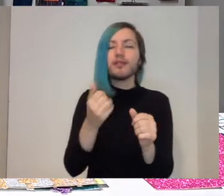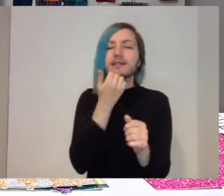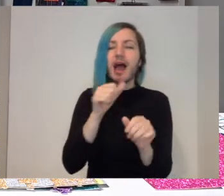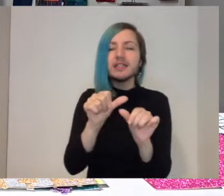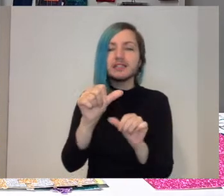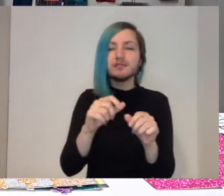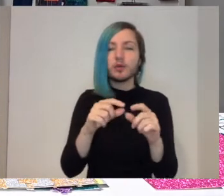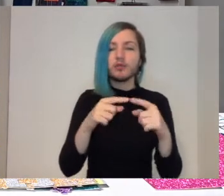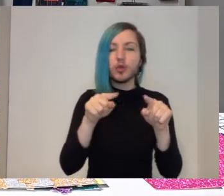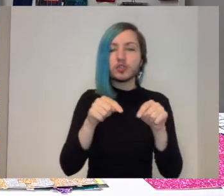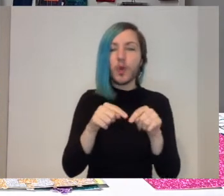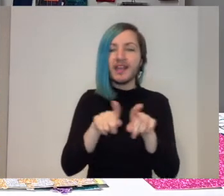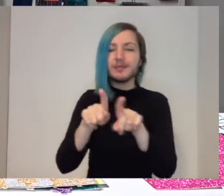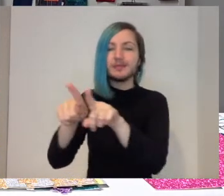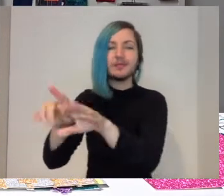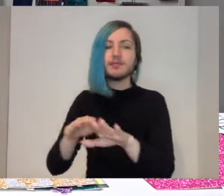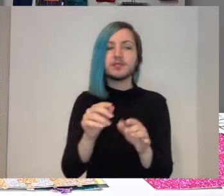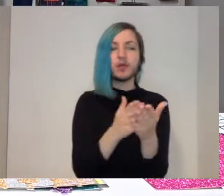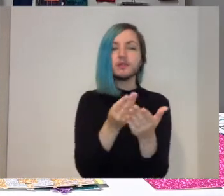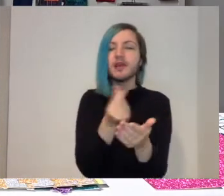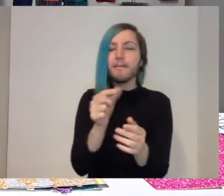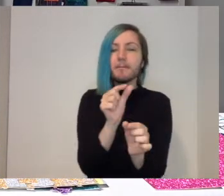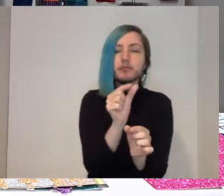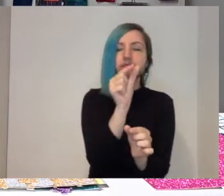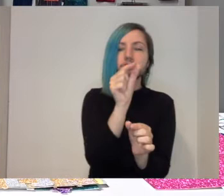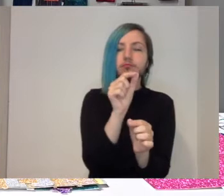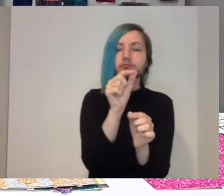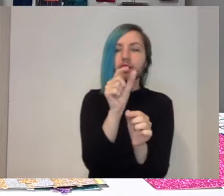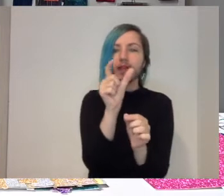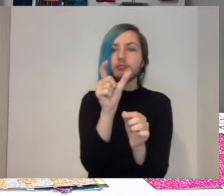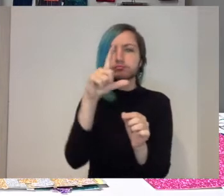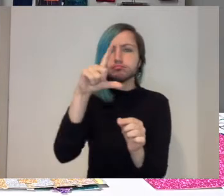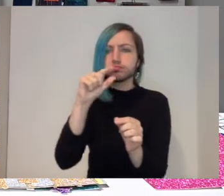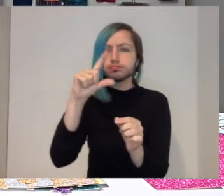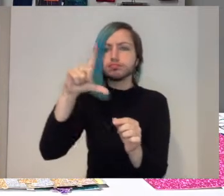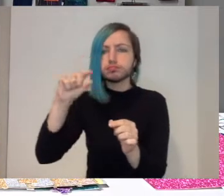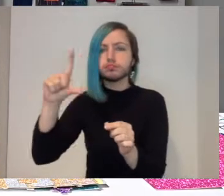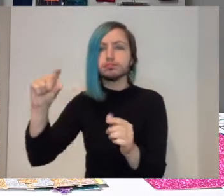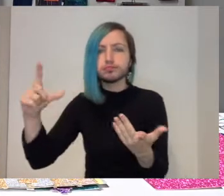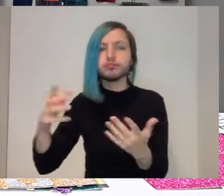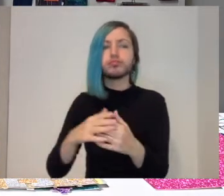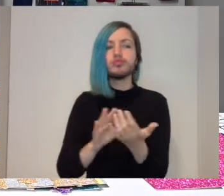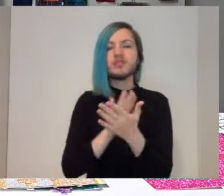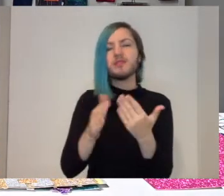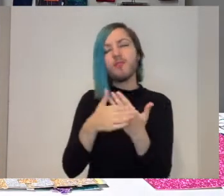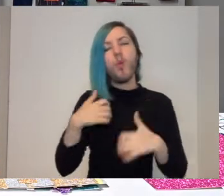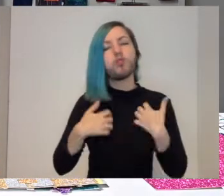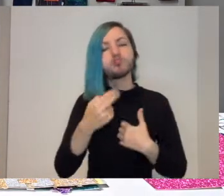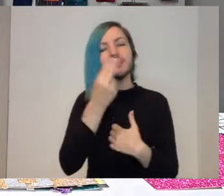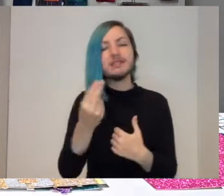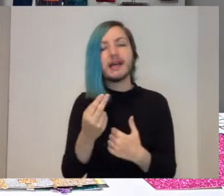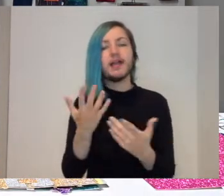of the squares. So it goes to skinny rectangles here, and sometimes it jumps to bigger gaps and smaller gaps. It just makes the design a little bit more interesting